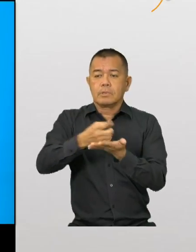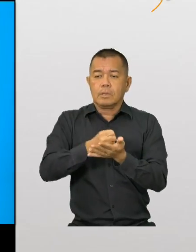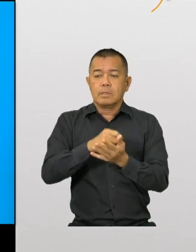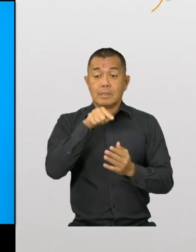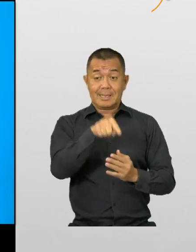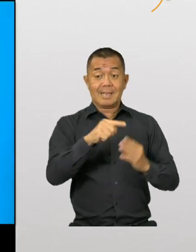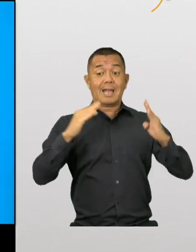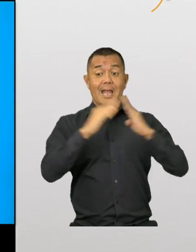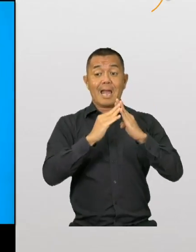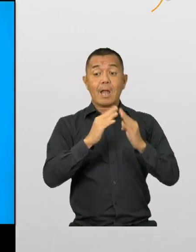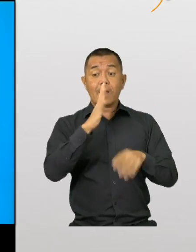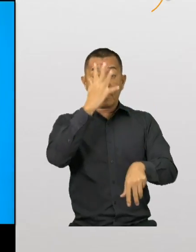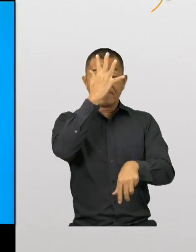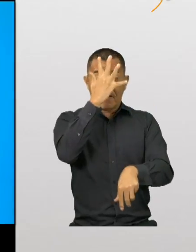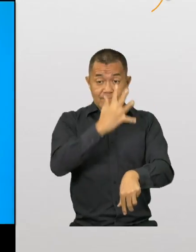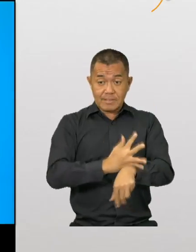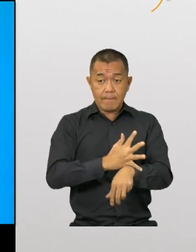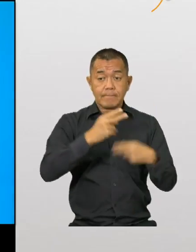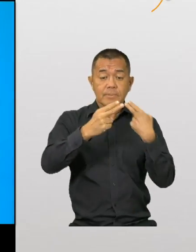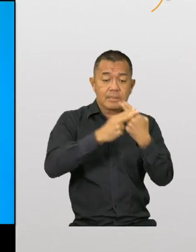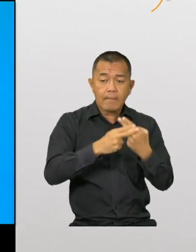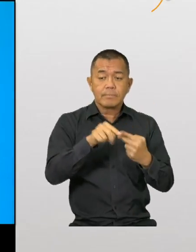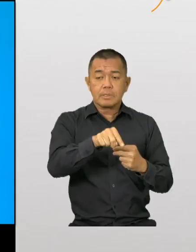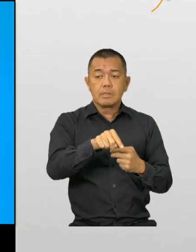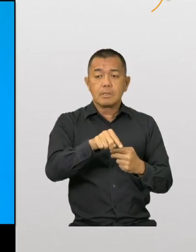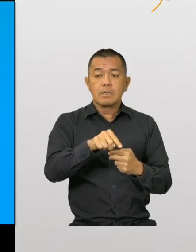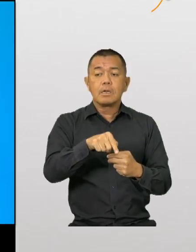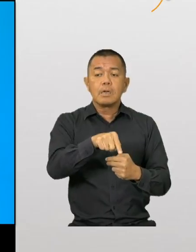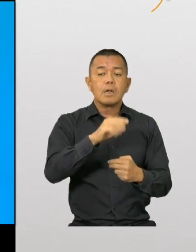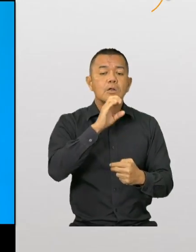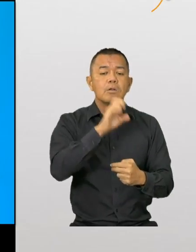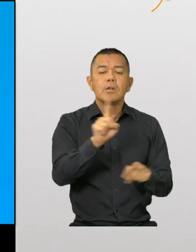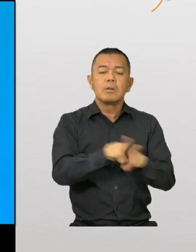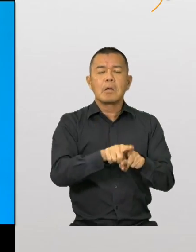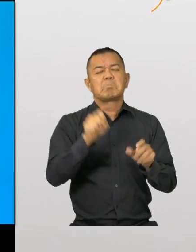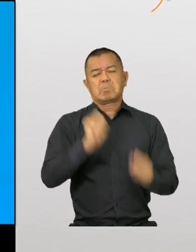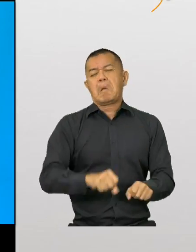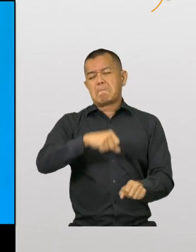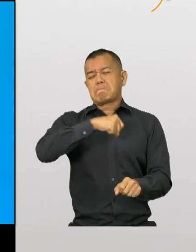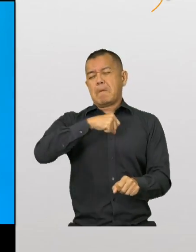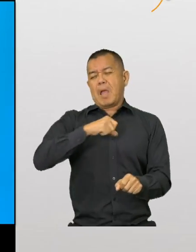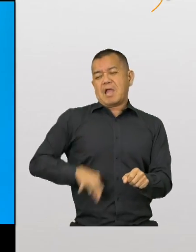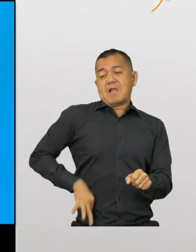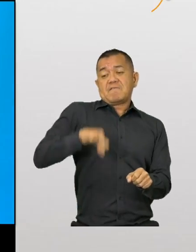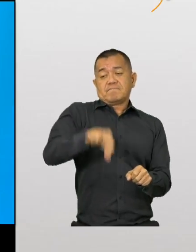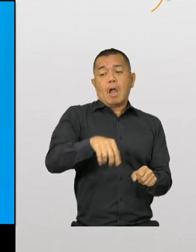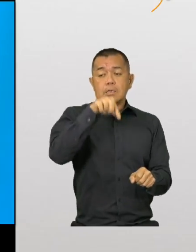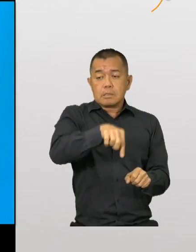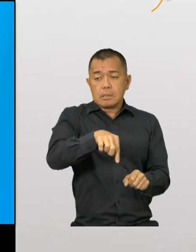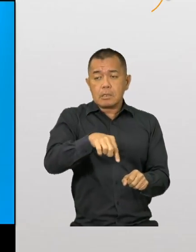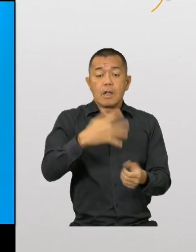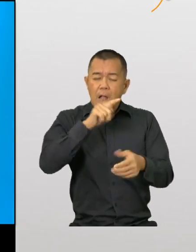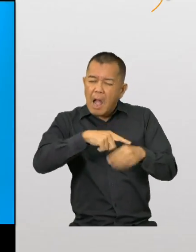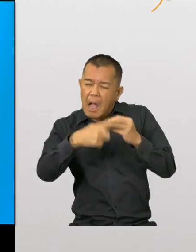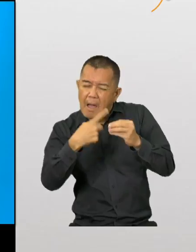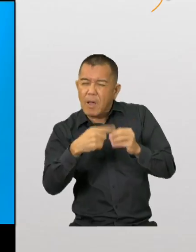income is what is counted as affordable. And in this case, they had it less than 5 times. Having